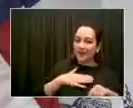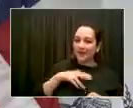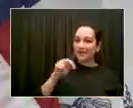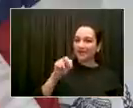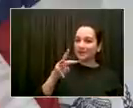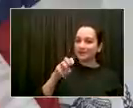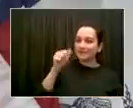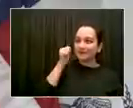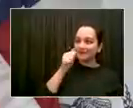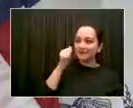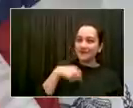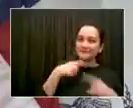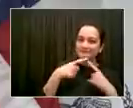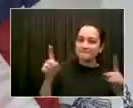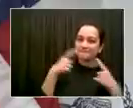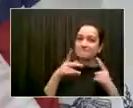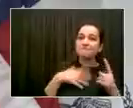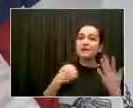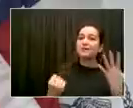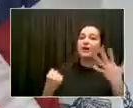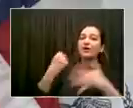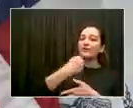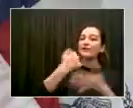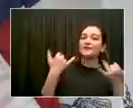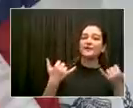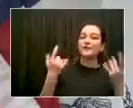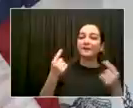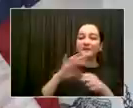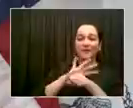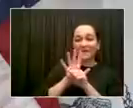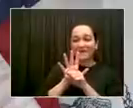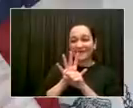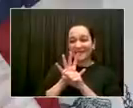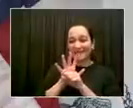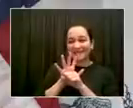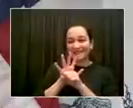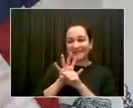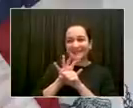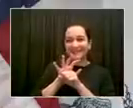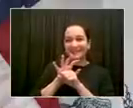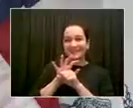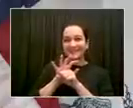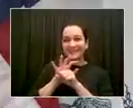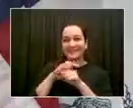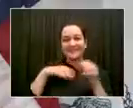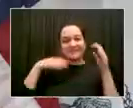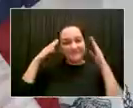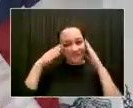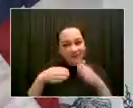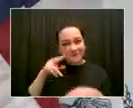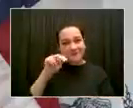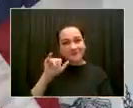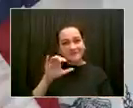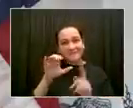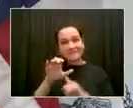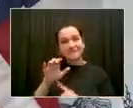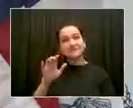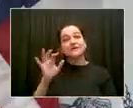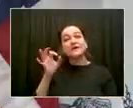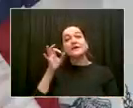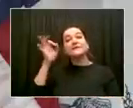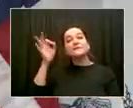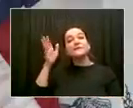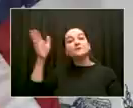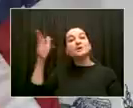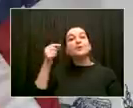back strong. That's what I'm doing. That's what I'm focused on. The future will take care of itself. I'm focused on bringing this city back. Go ahead,